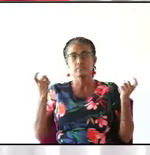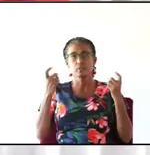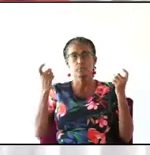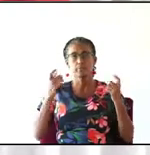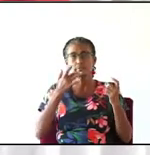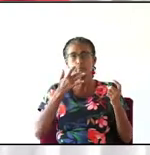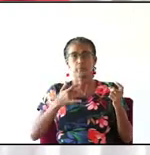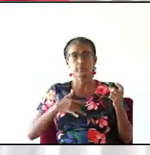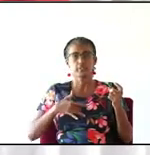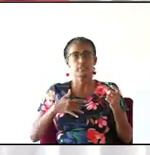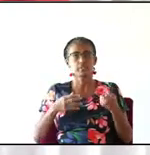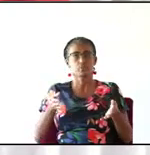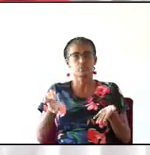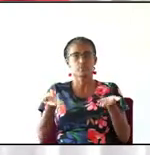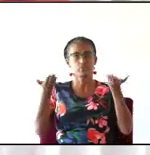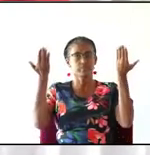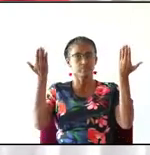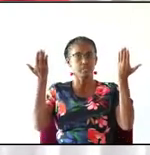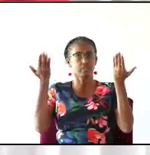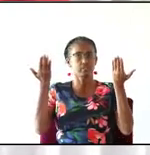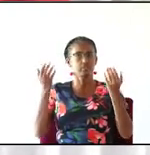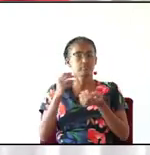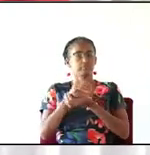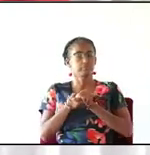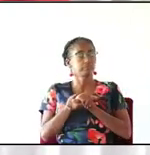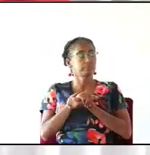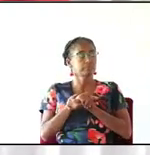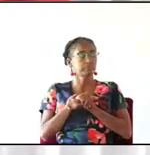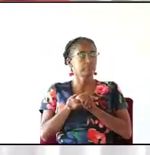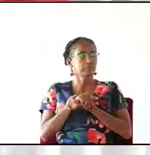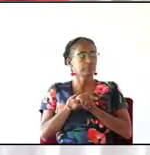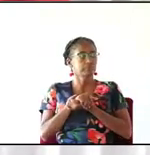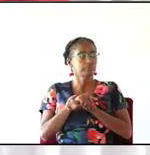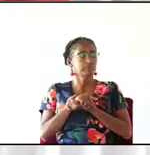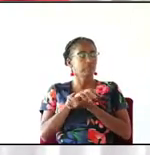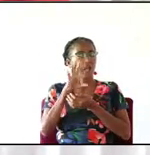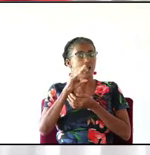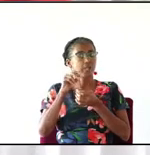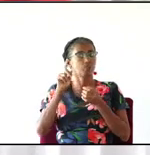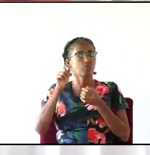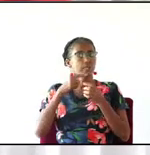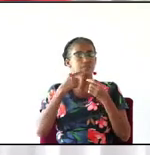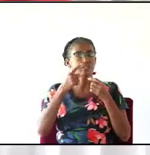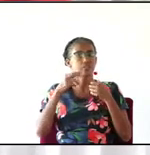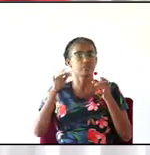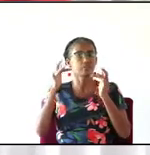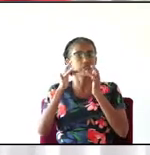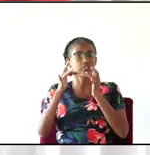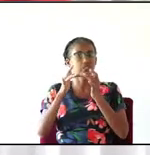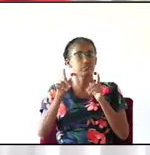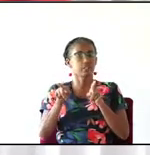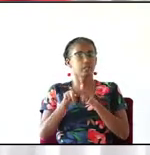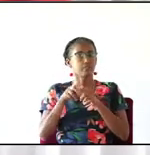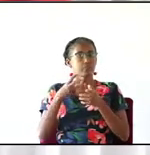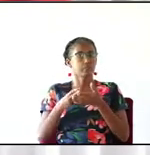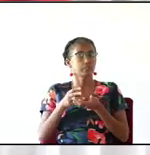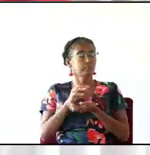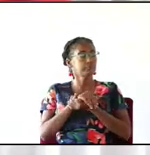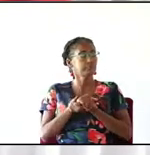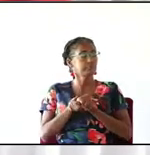you can stand here. You can also raise your hand or send a message in the chat. We'll want to sing you